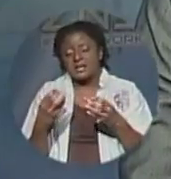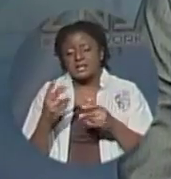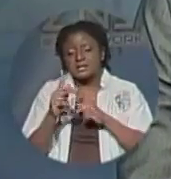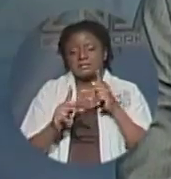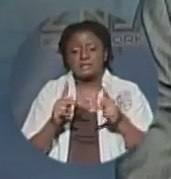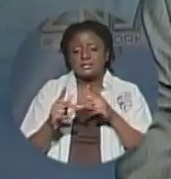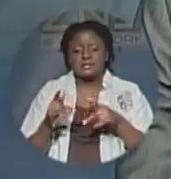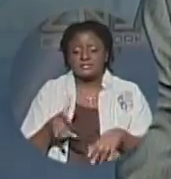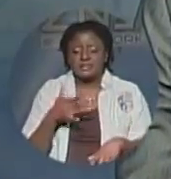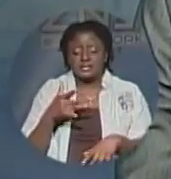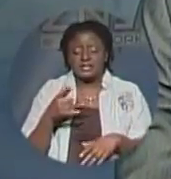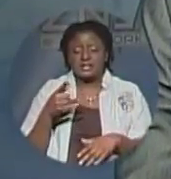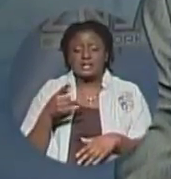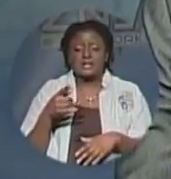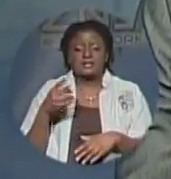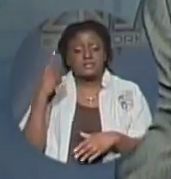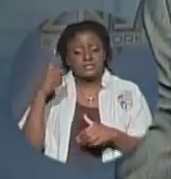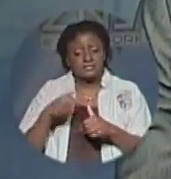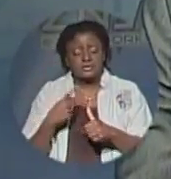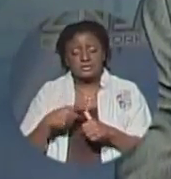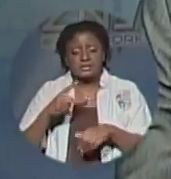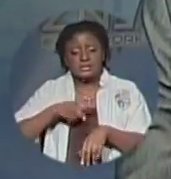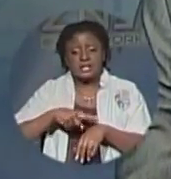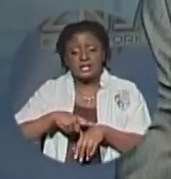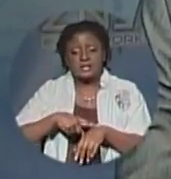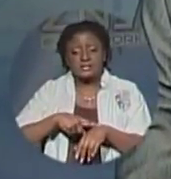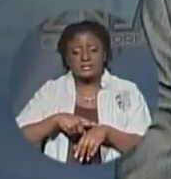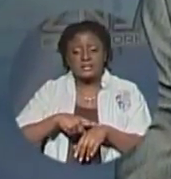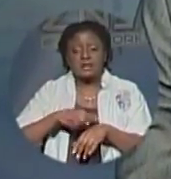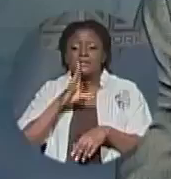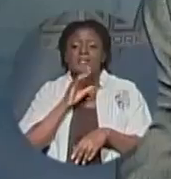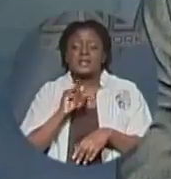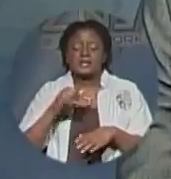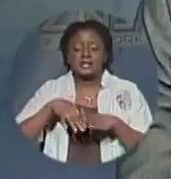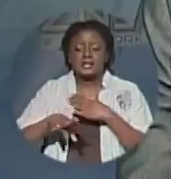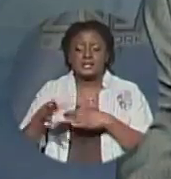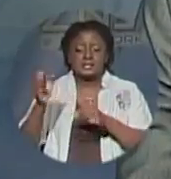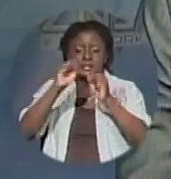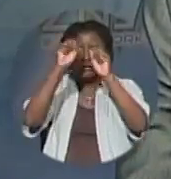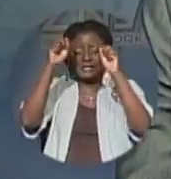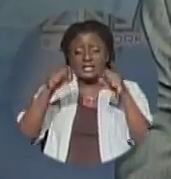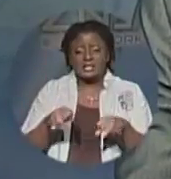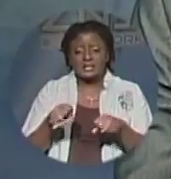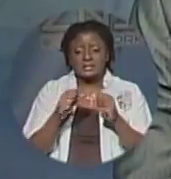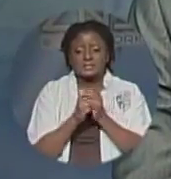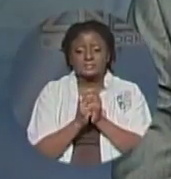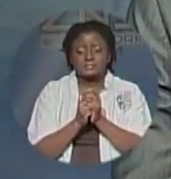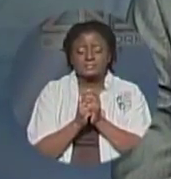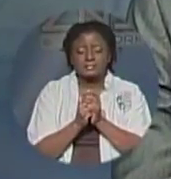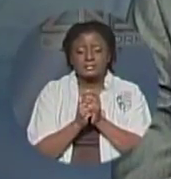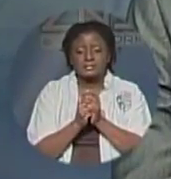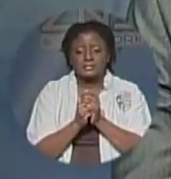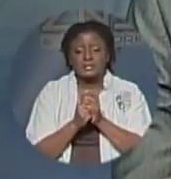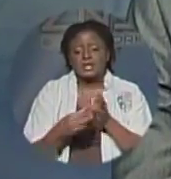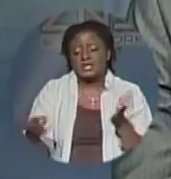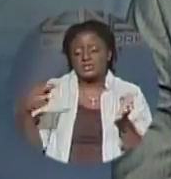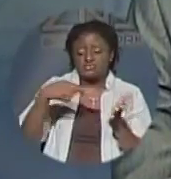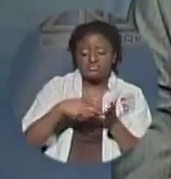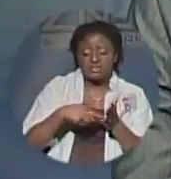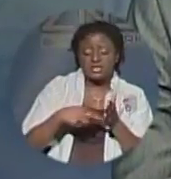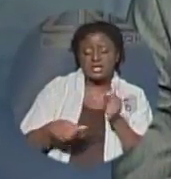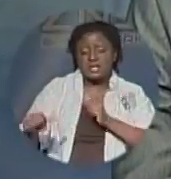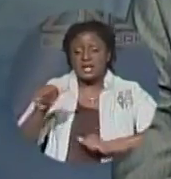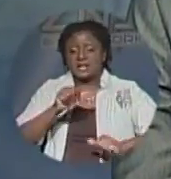stadium. A poignant moment during the opening ceremony was a reenactment of the 4x100-meter relay team of Savva Theta Fines,